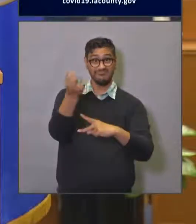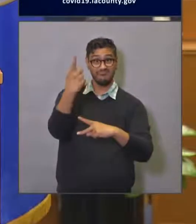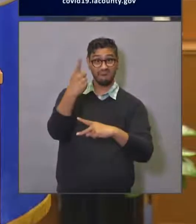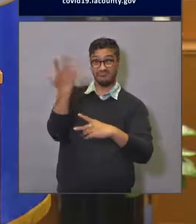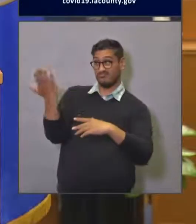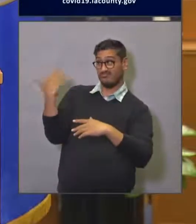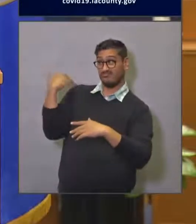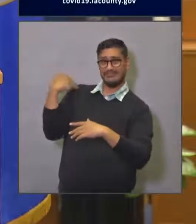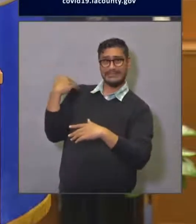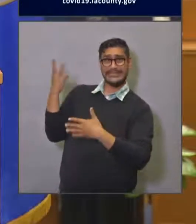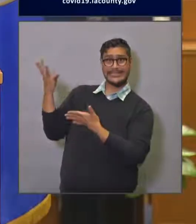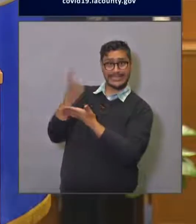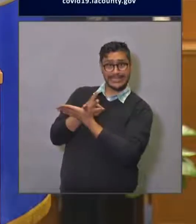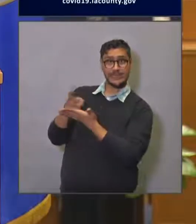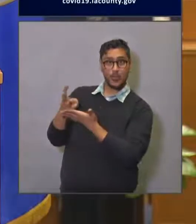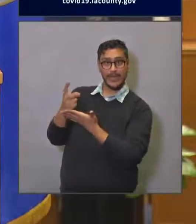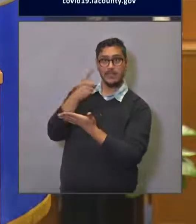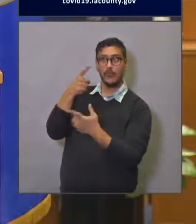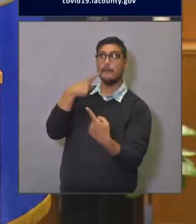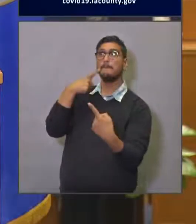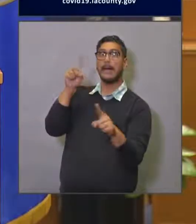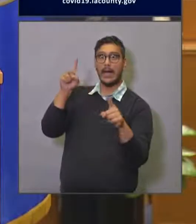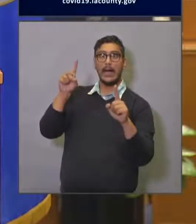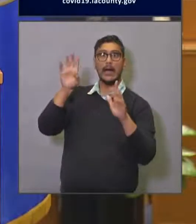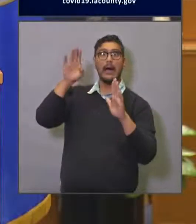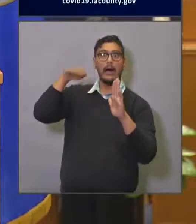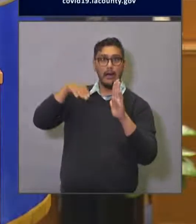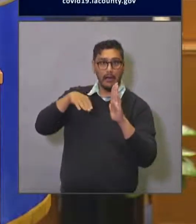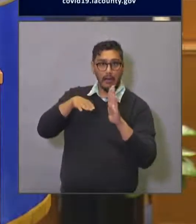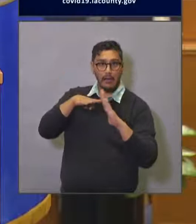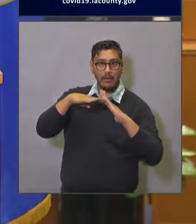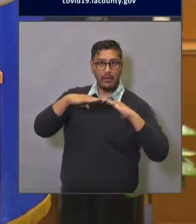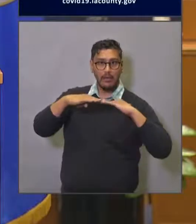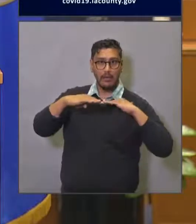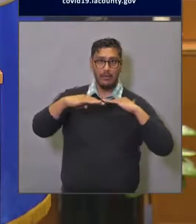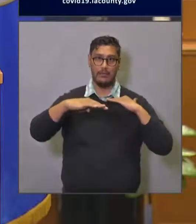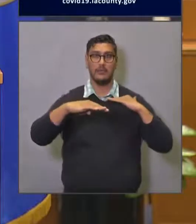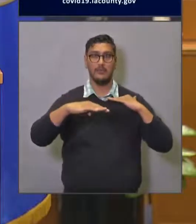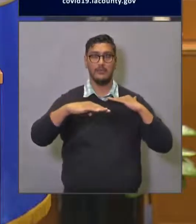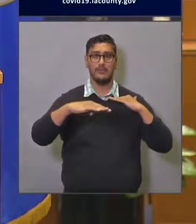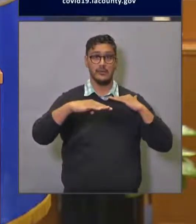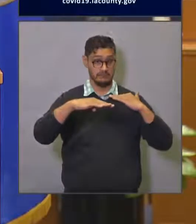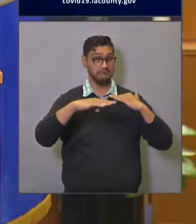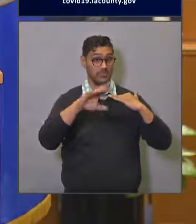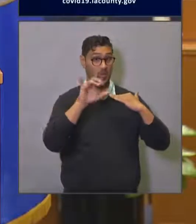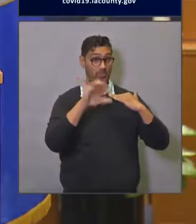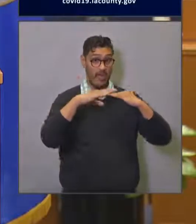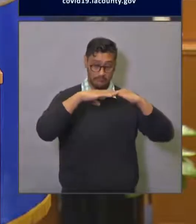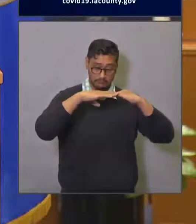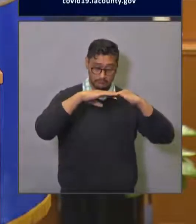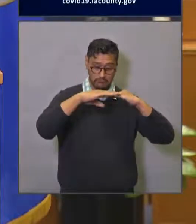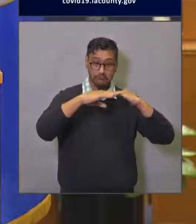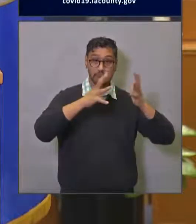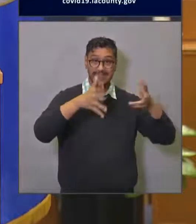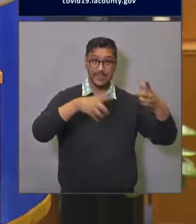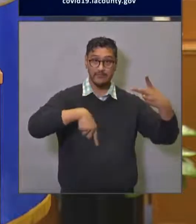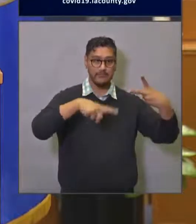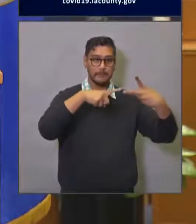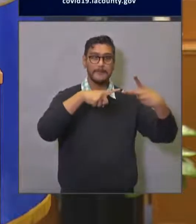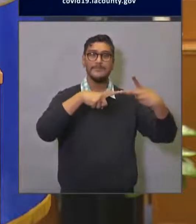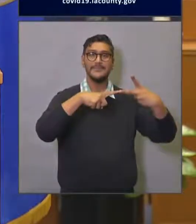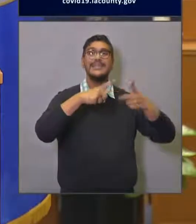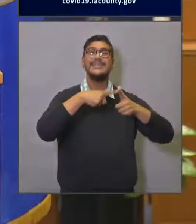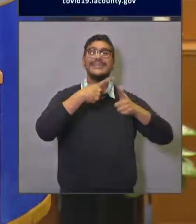And hopefully, as we're not seeing increases, we're also doubling down in ways that actually reduce the level of